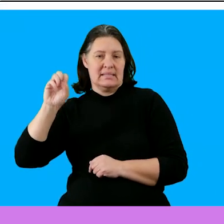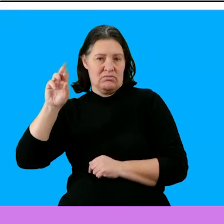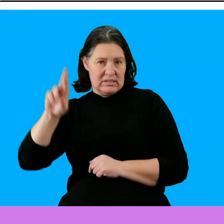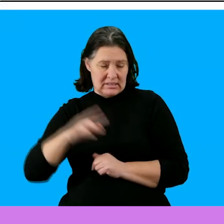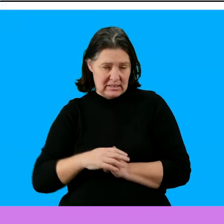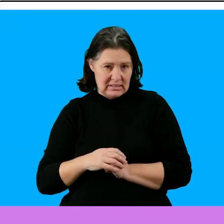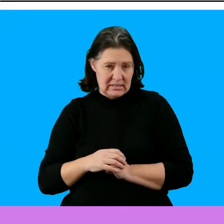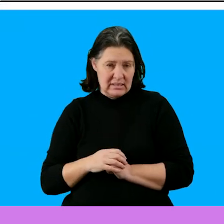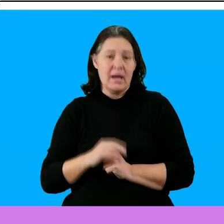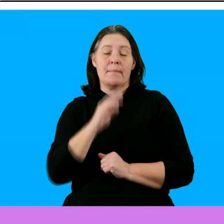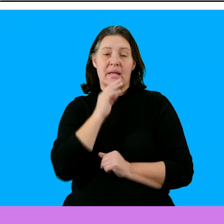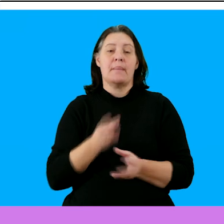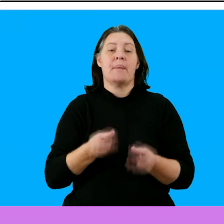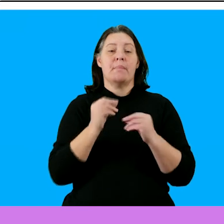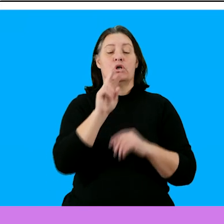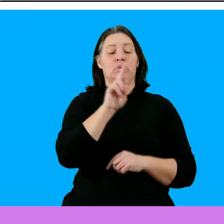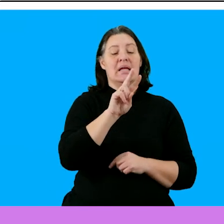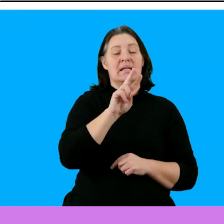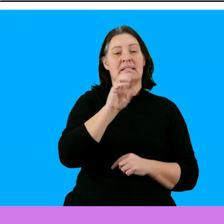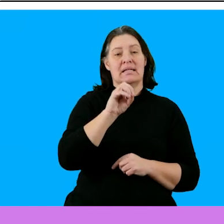189,880 rand. So that will give us